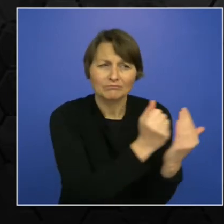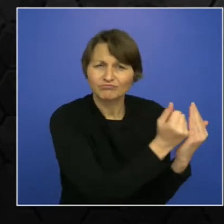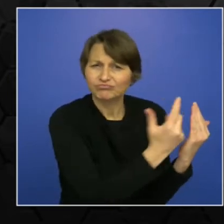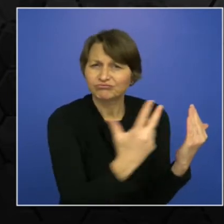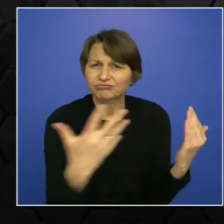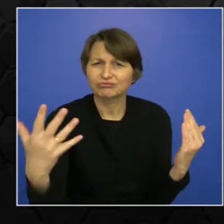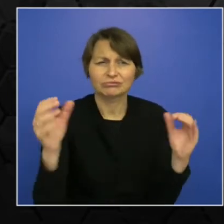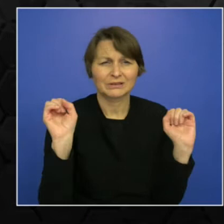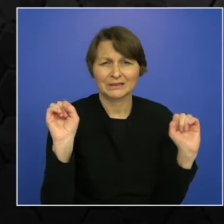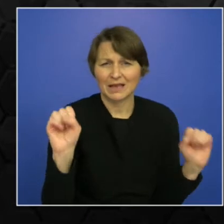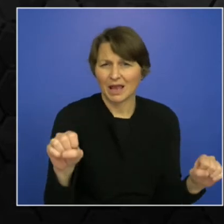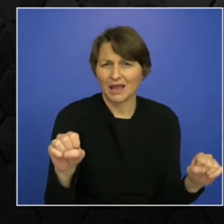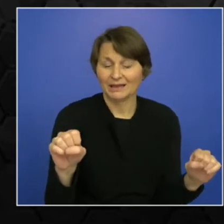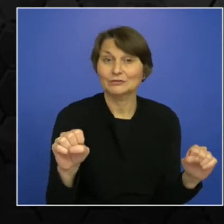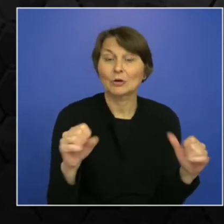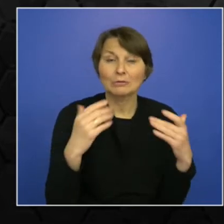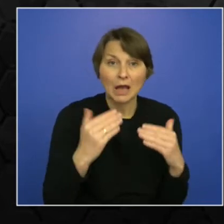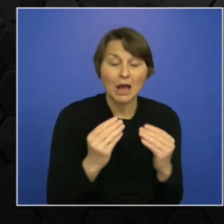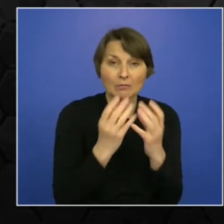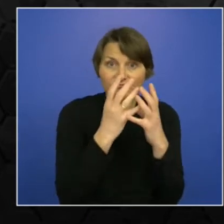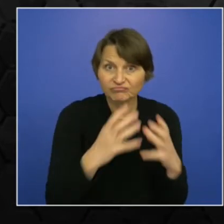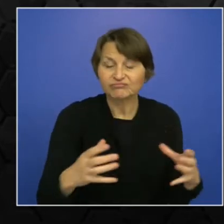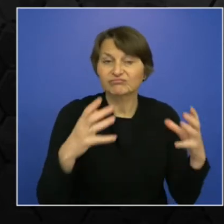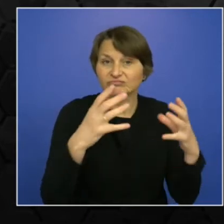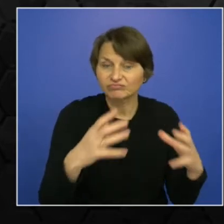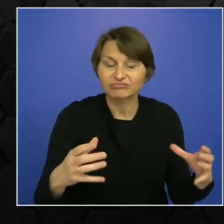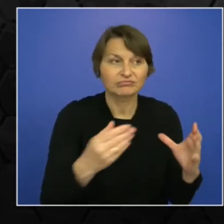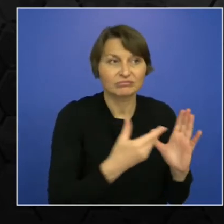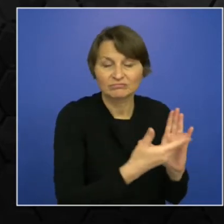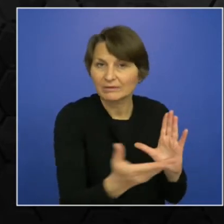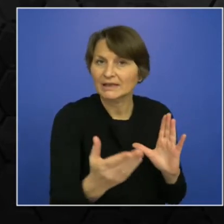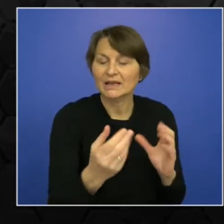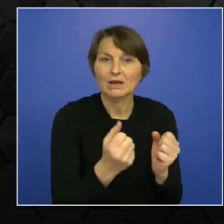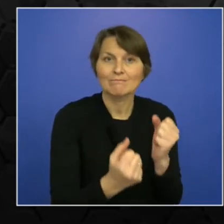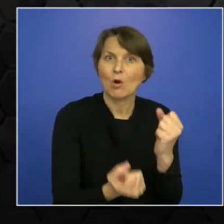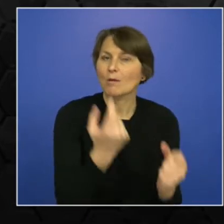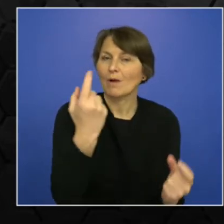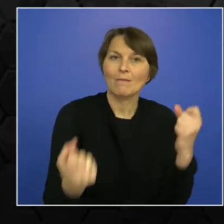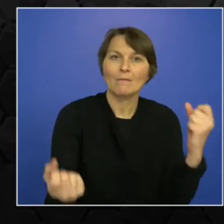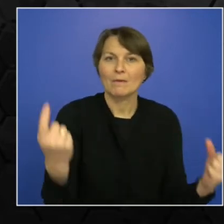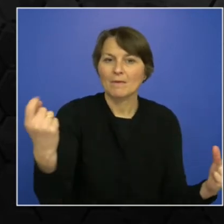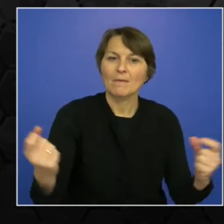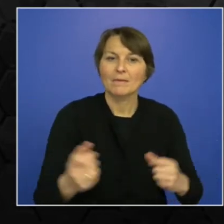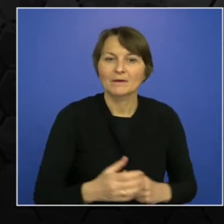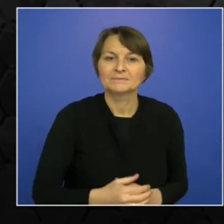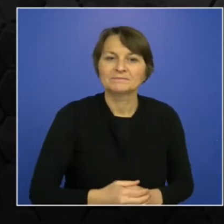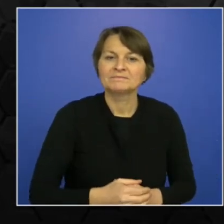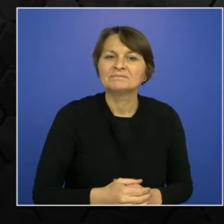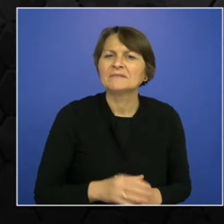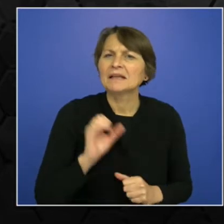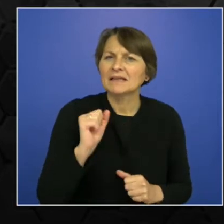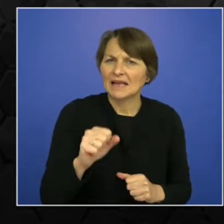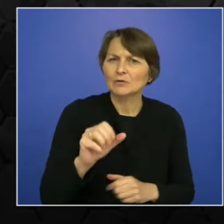constantly expanding. Here are some of the top benefits that businesses have achieved with their machine learning